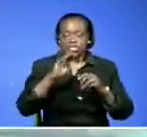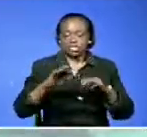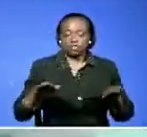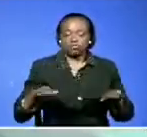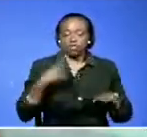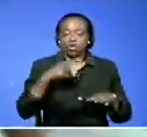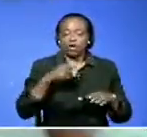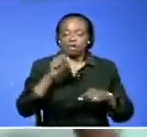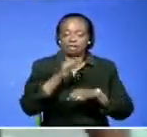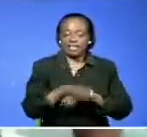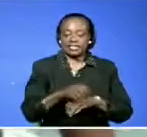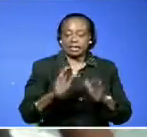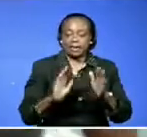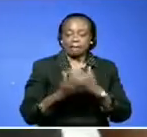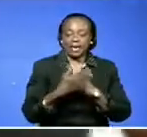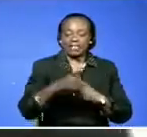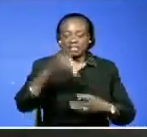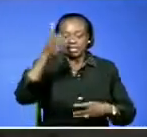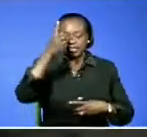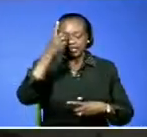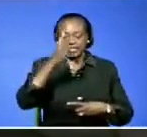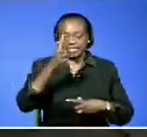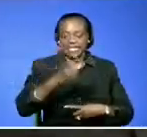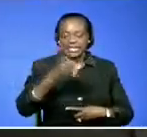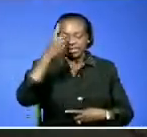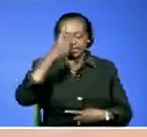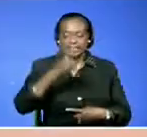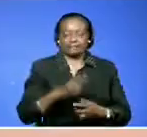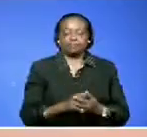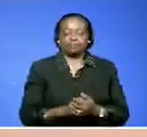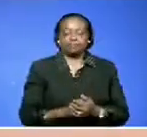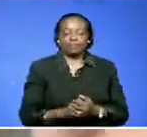by the disease. Such a worthy cause. For ZNS Total Sports, I'm Charles.